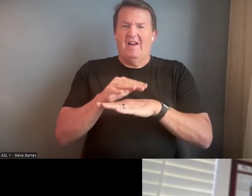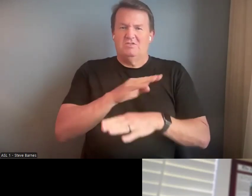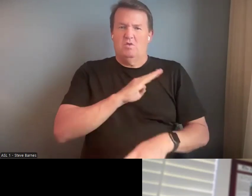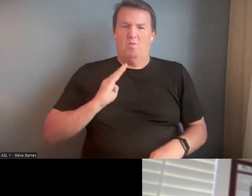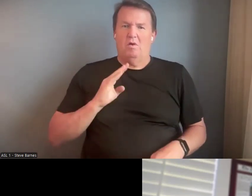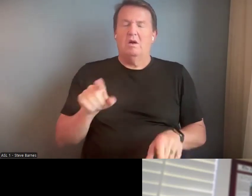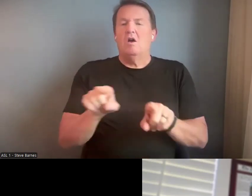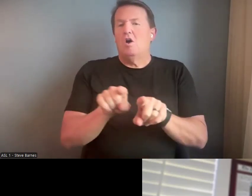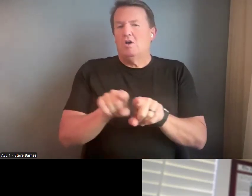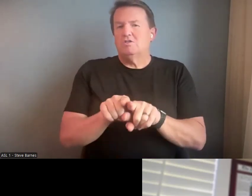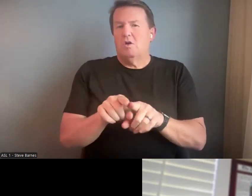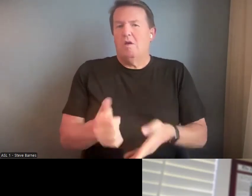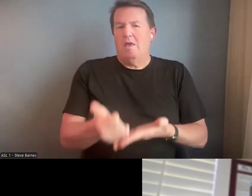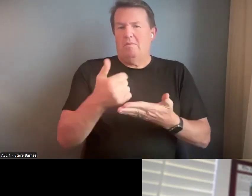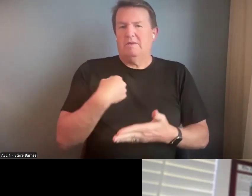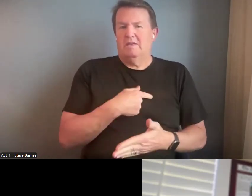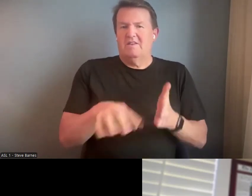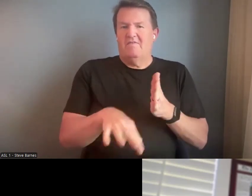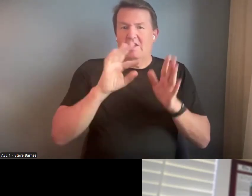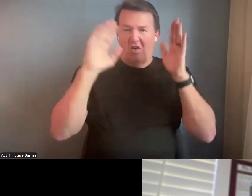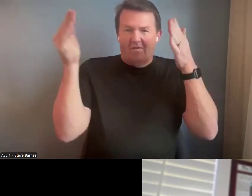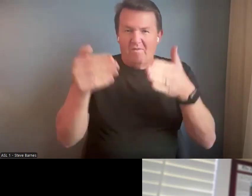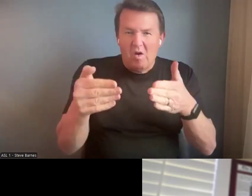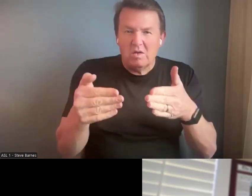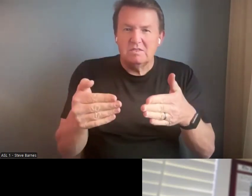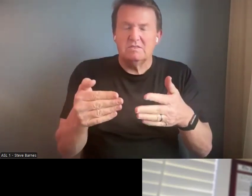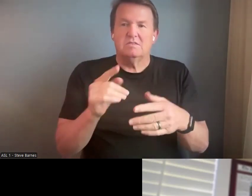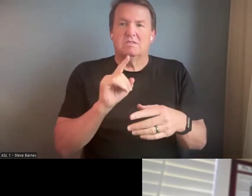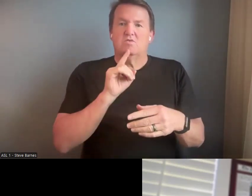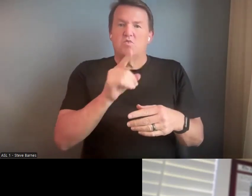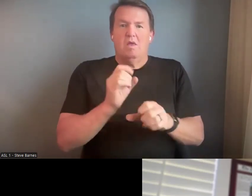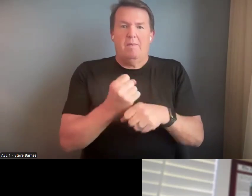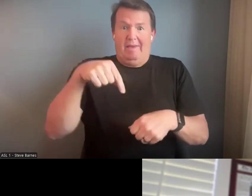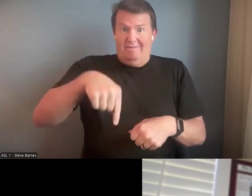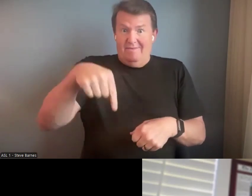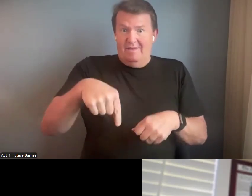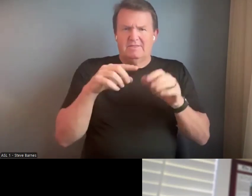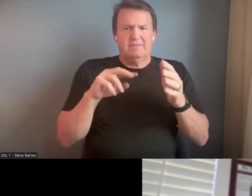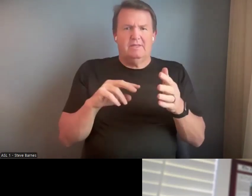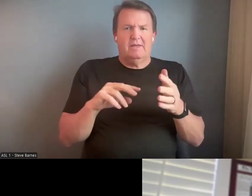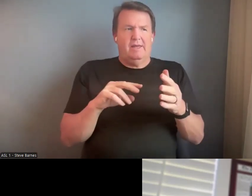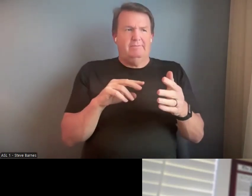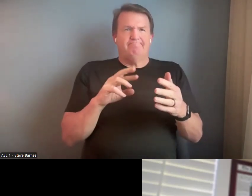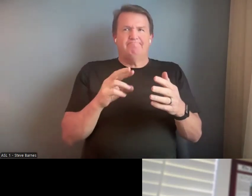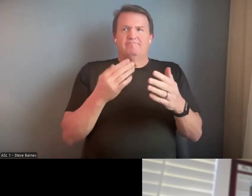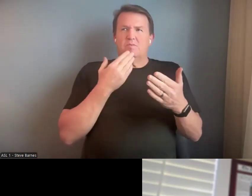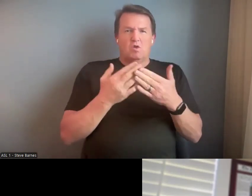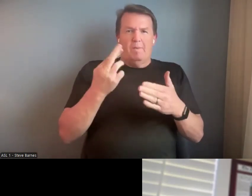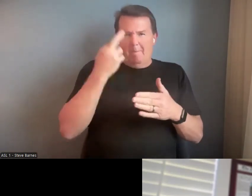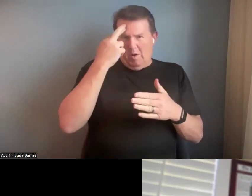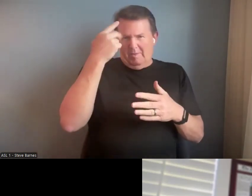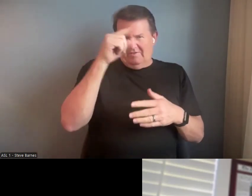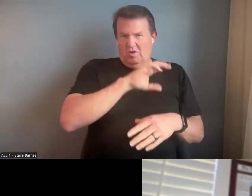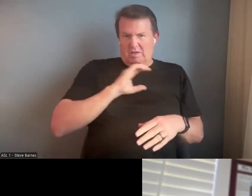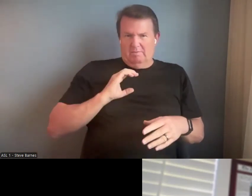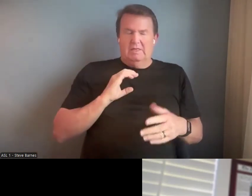in helping us find our focus and really make this a meaningful committee. So we're really,